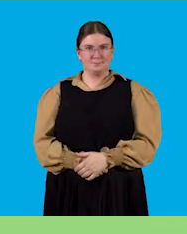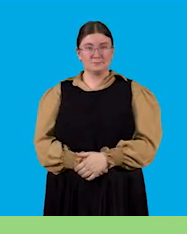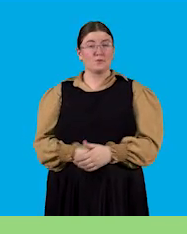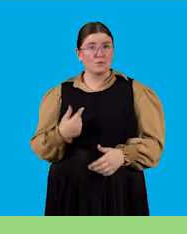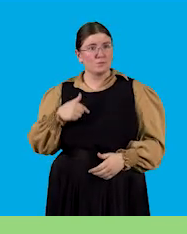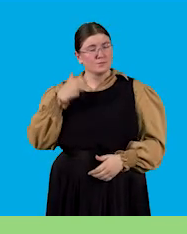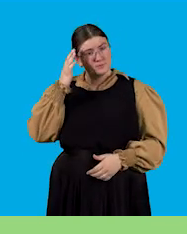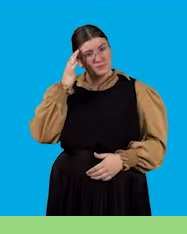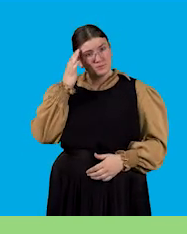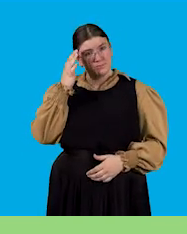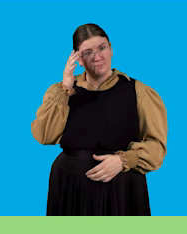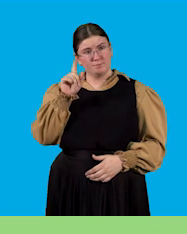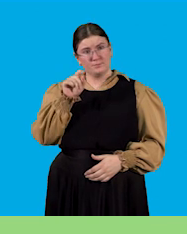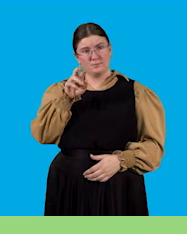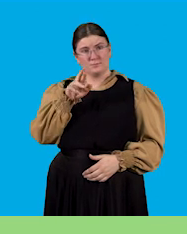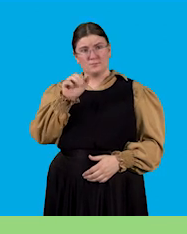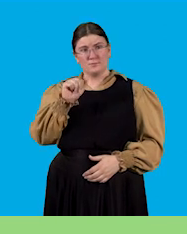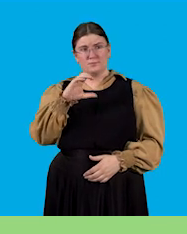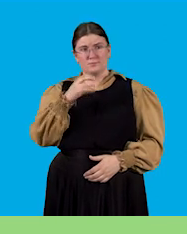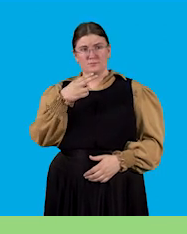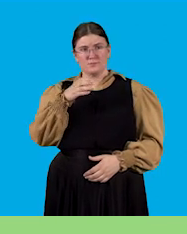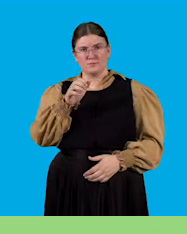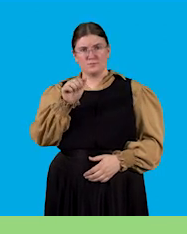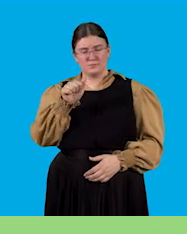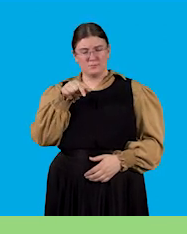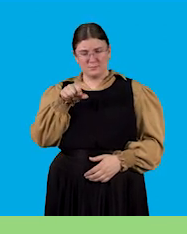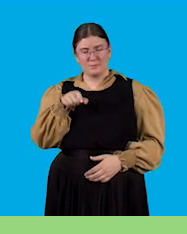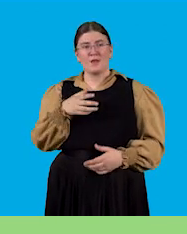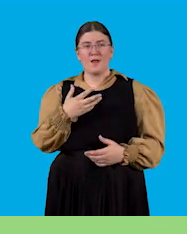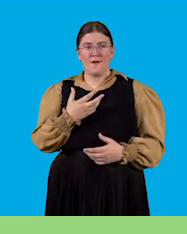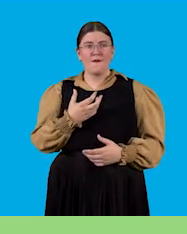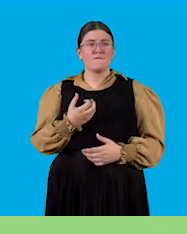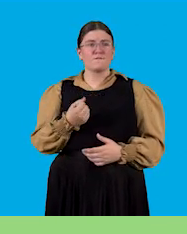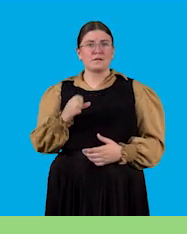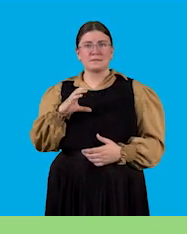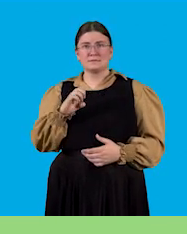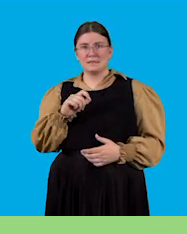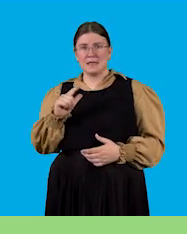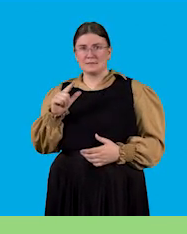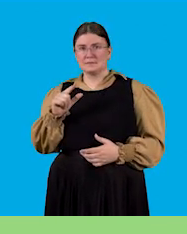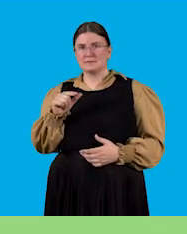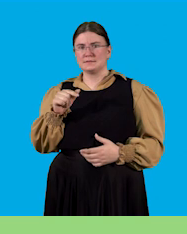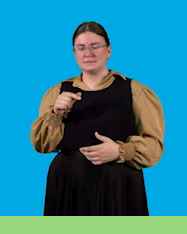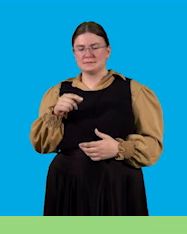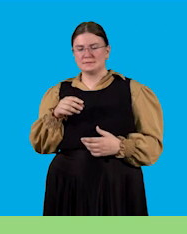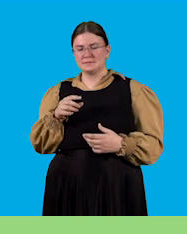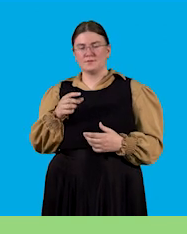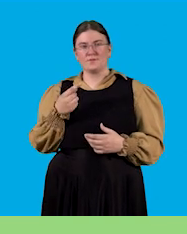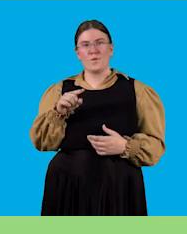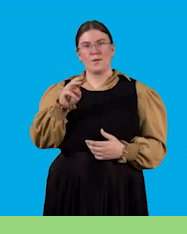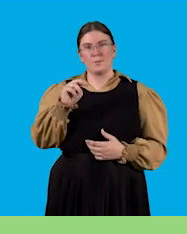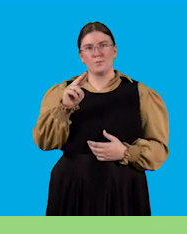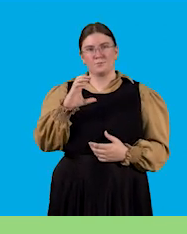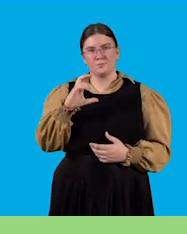Okay, we know that it is lined with special cells that secrete mucus. So they are from